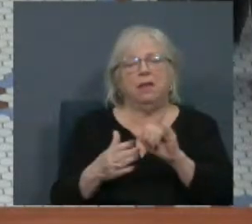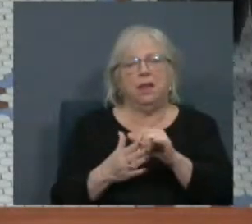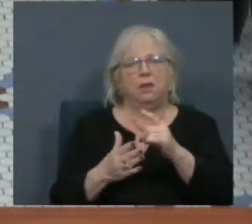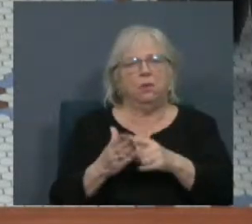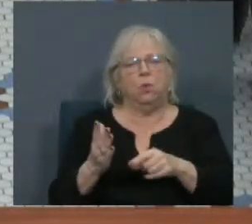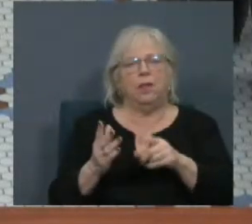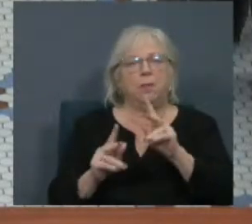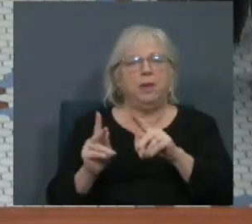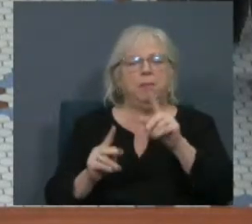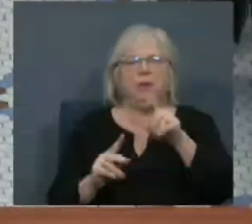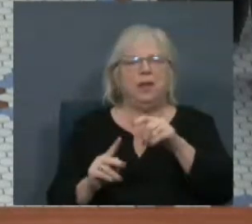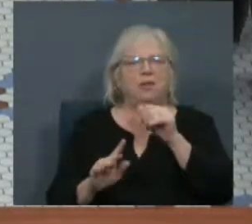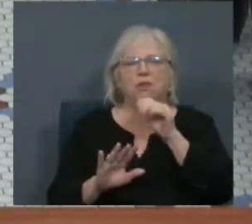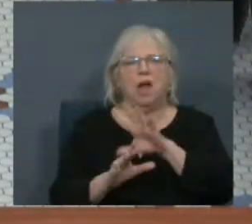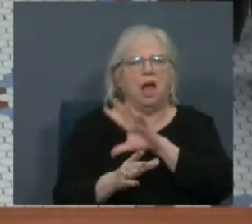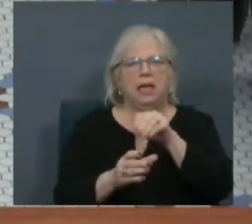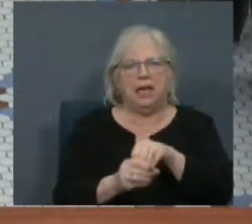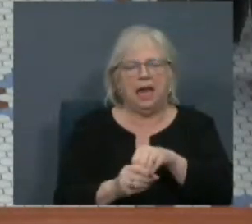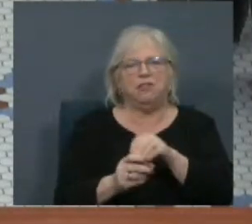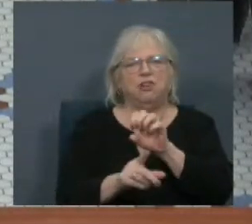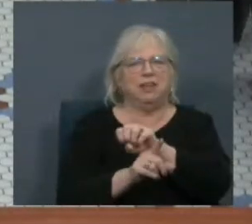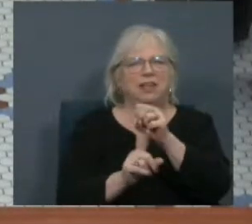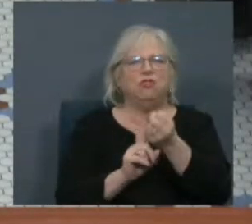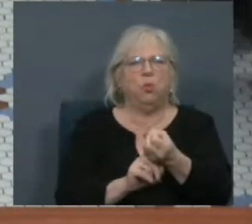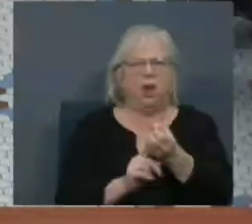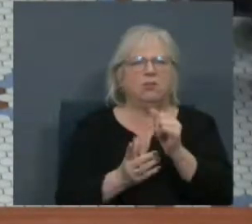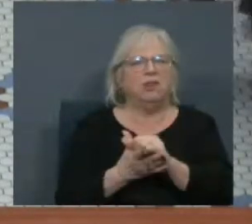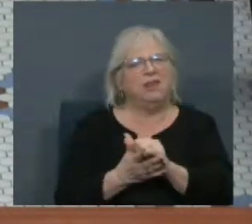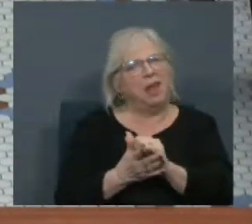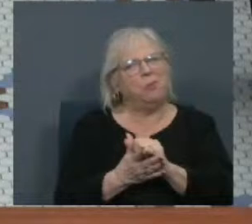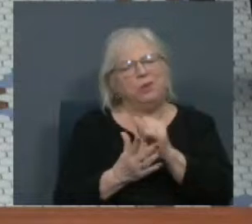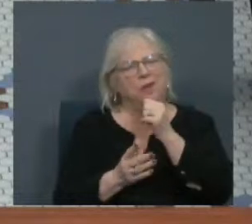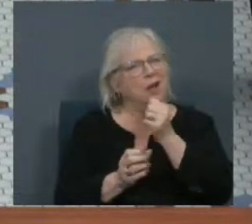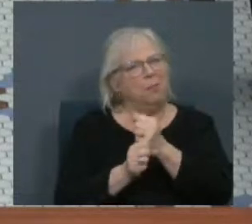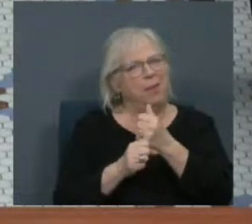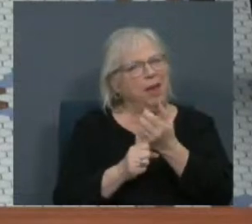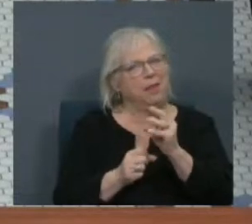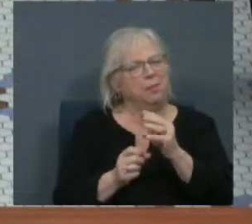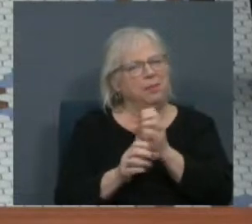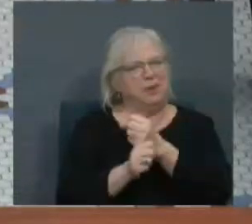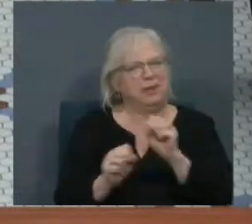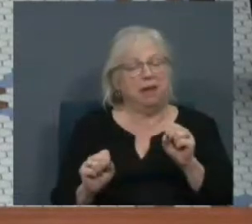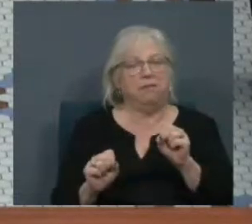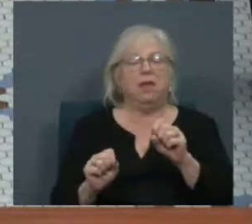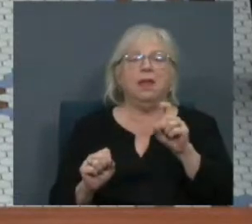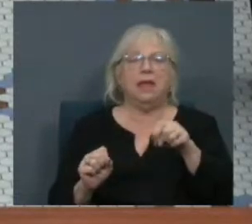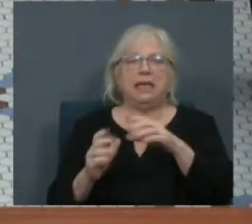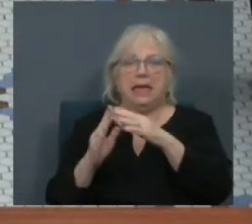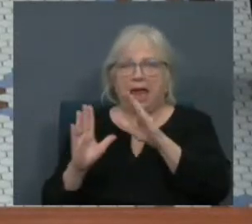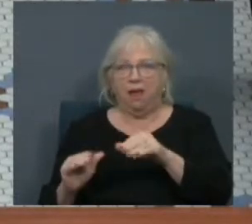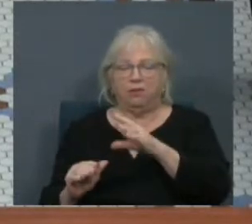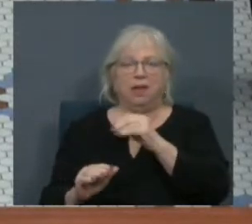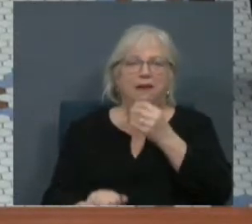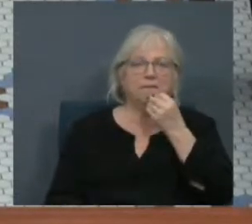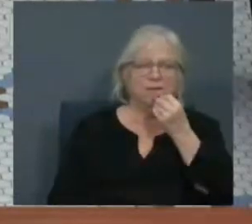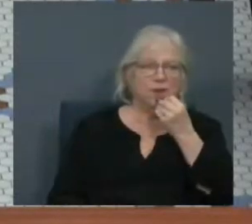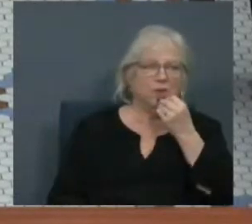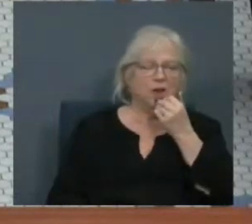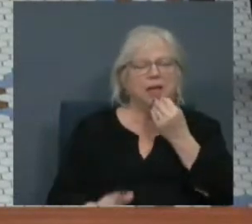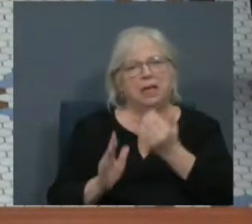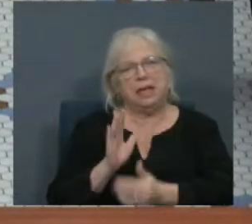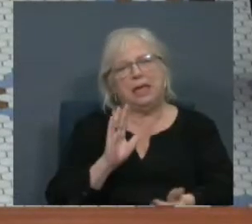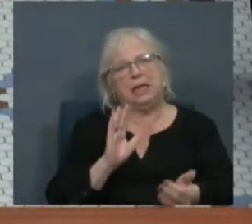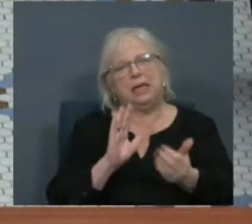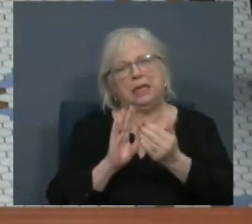to not engage in situations that are gonna not make them safe. They need housing and they need food. Time and time